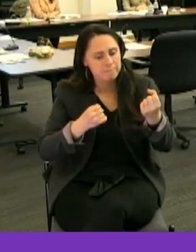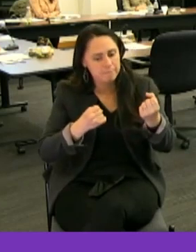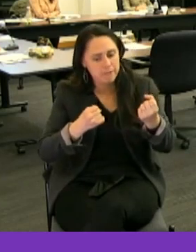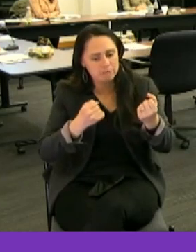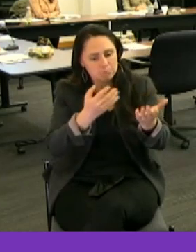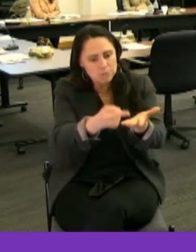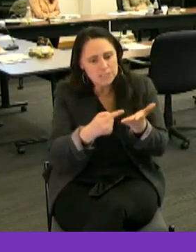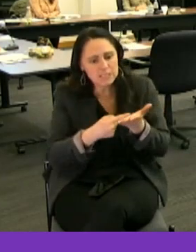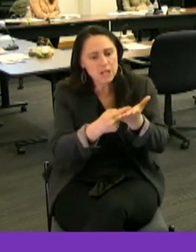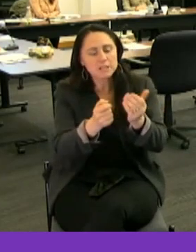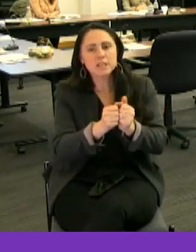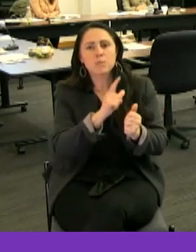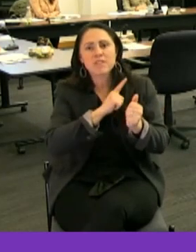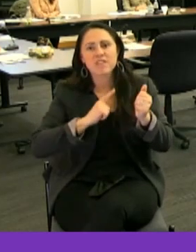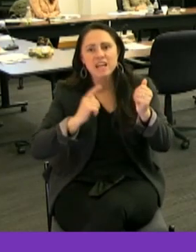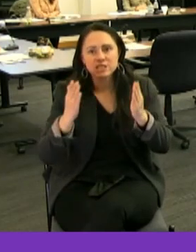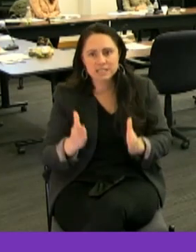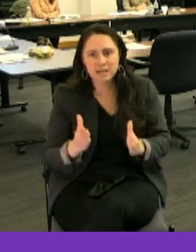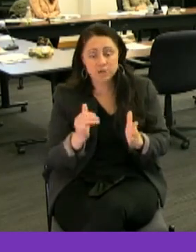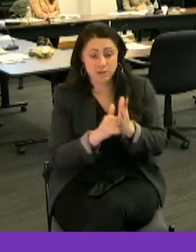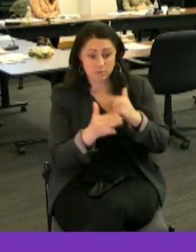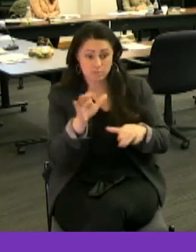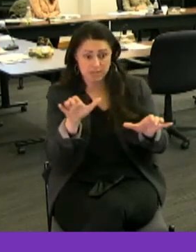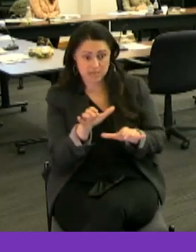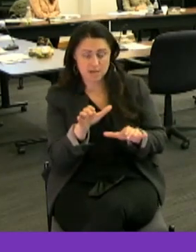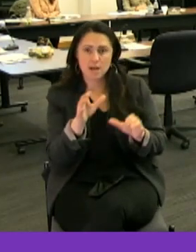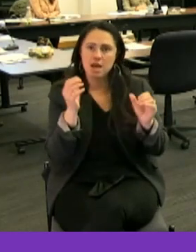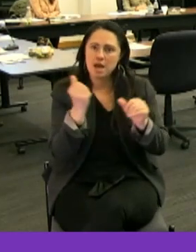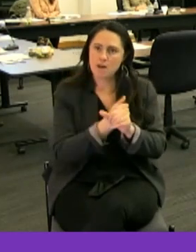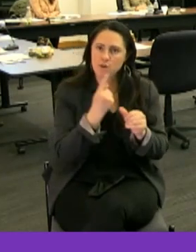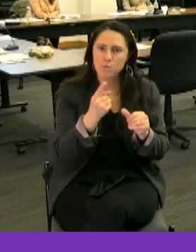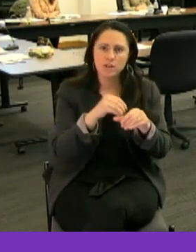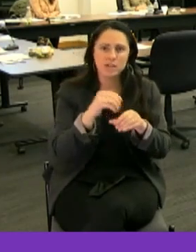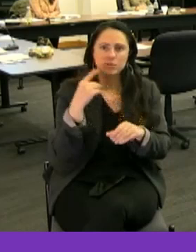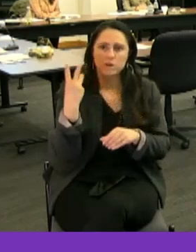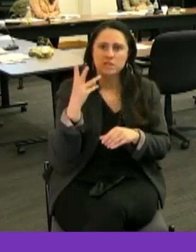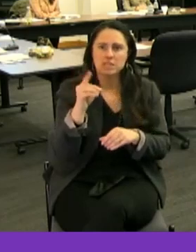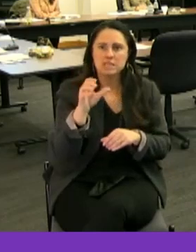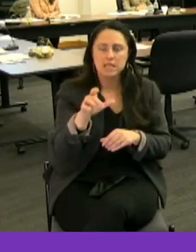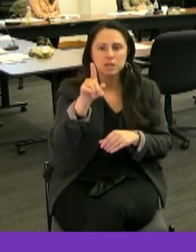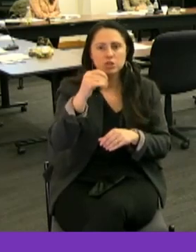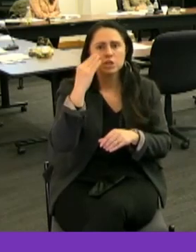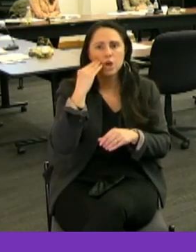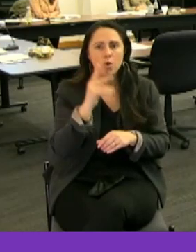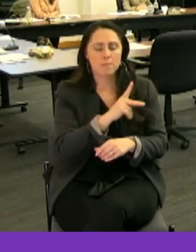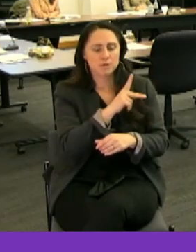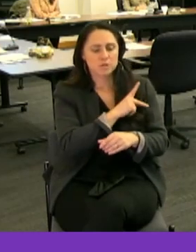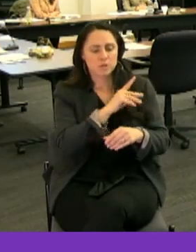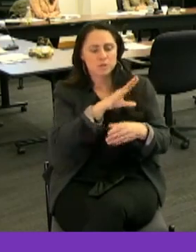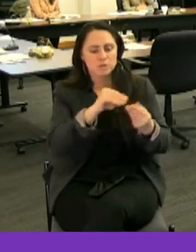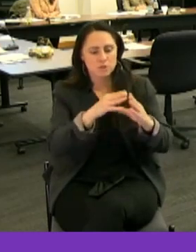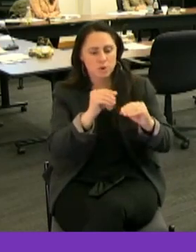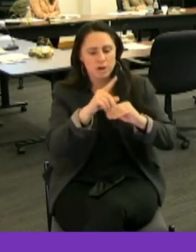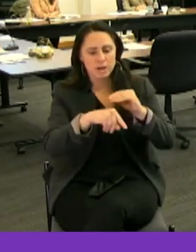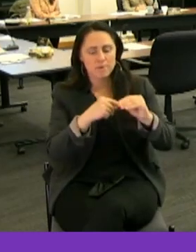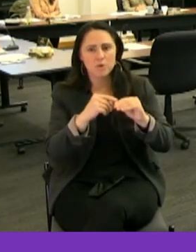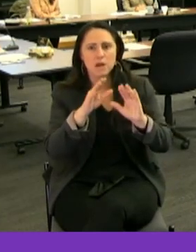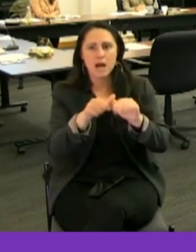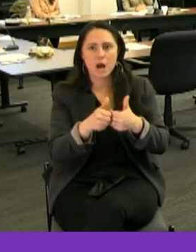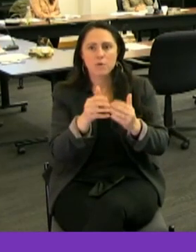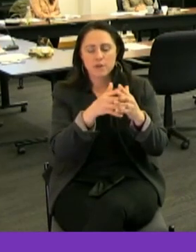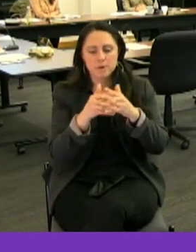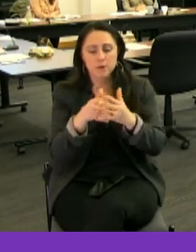do by virtually talking to ours. Everyone in DC should know a personal story about how the American Rescue Plan helped community college